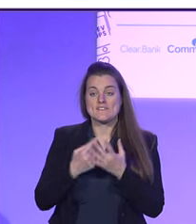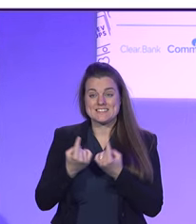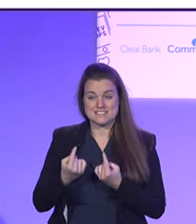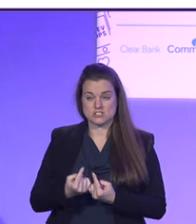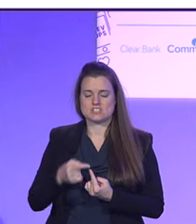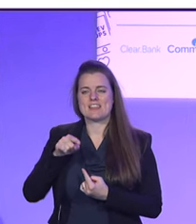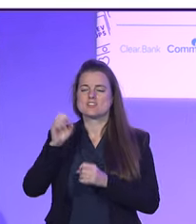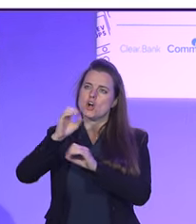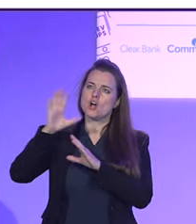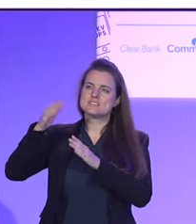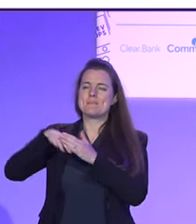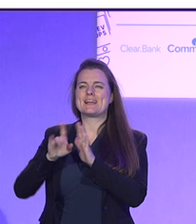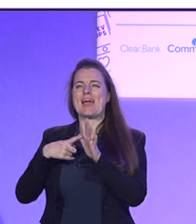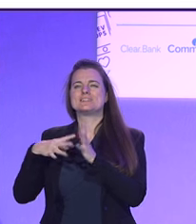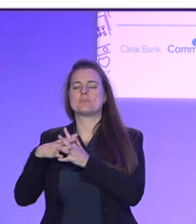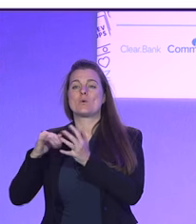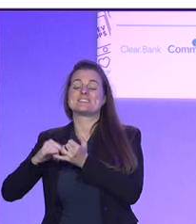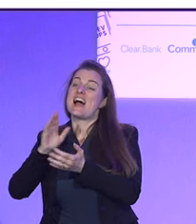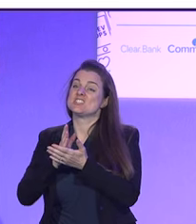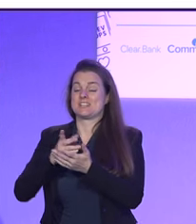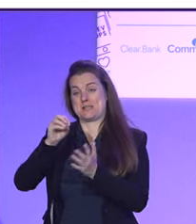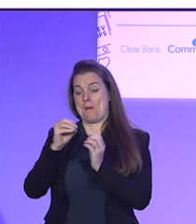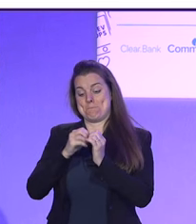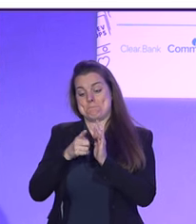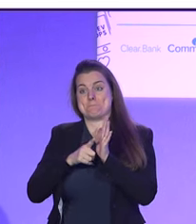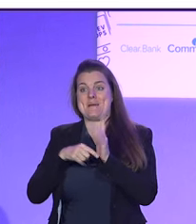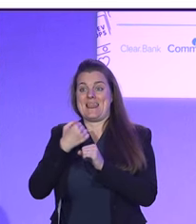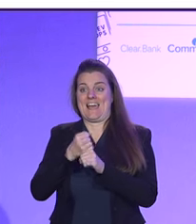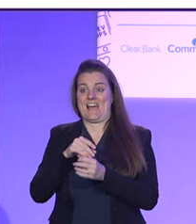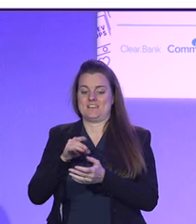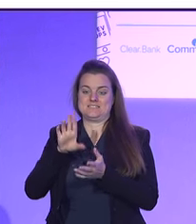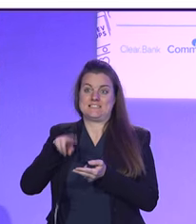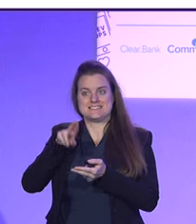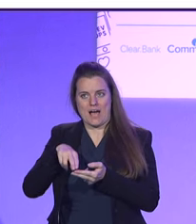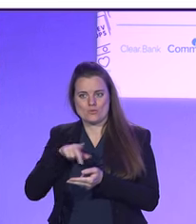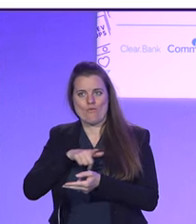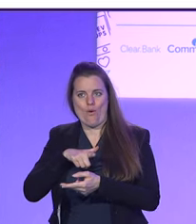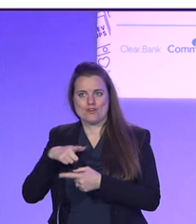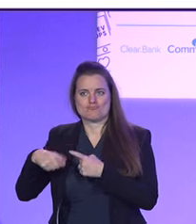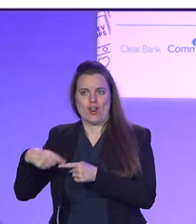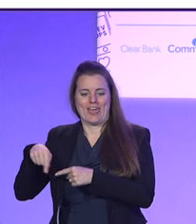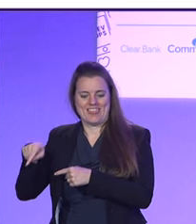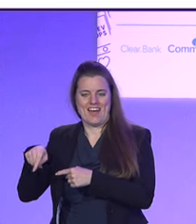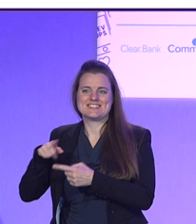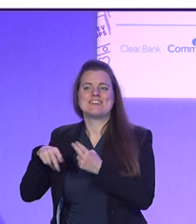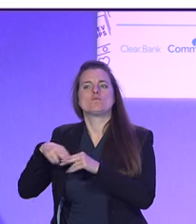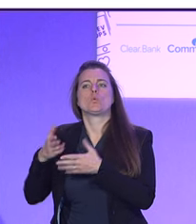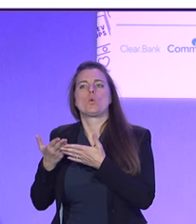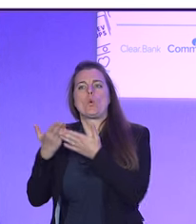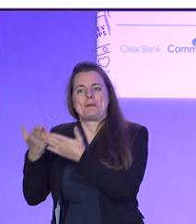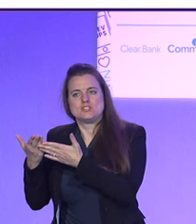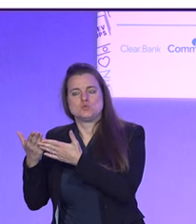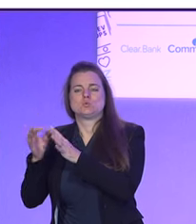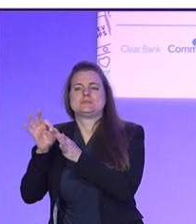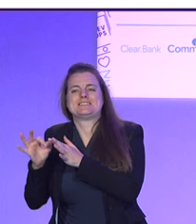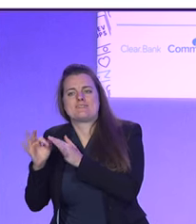AWS that is actually a billing discount for running instances but committing to a specific level of usage.